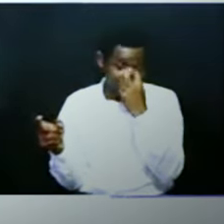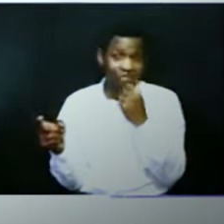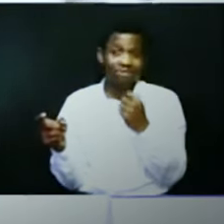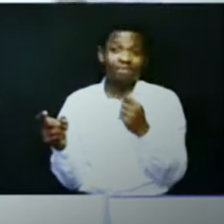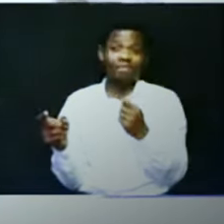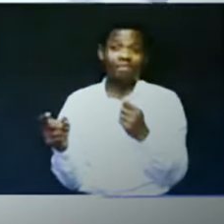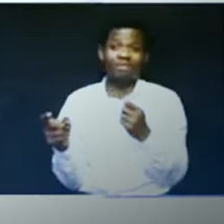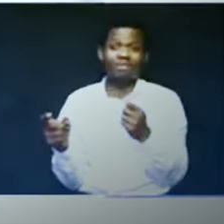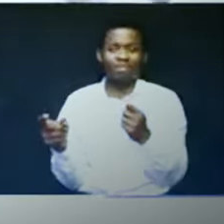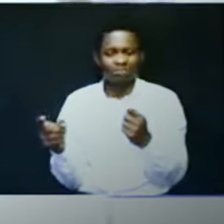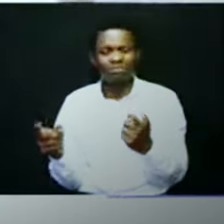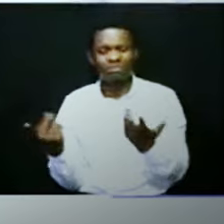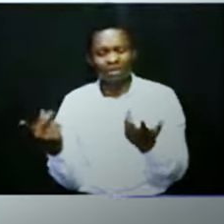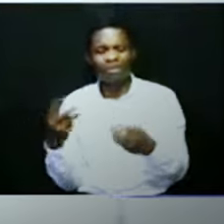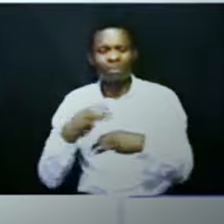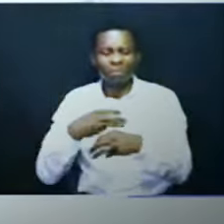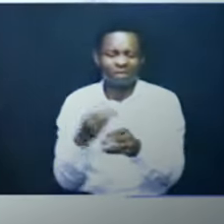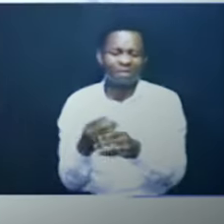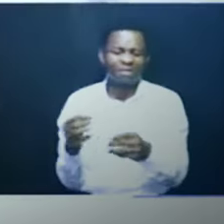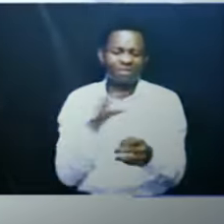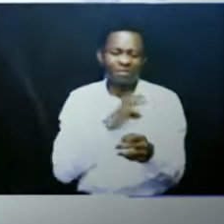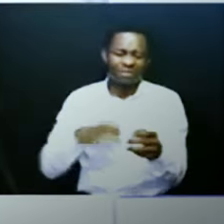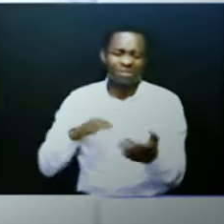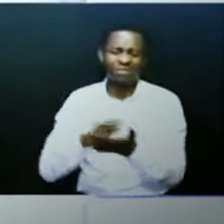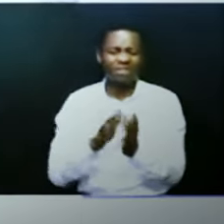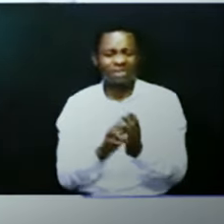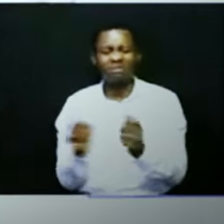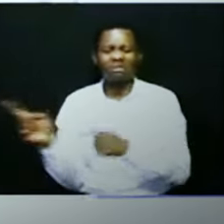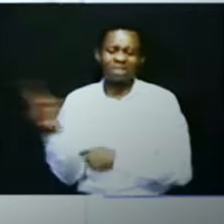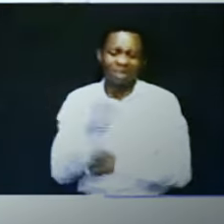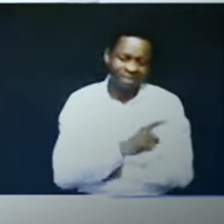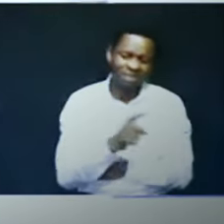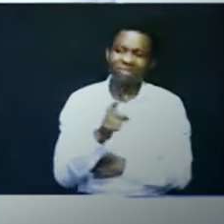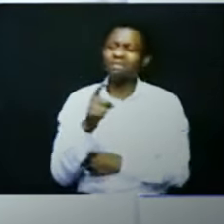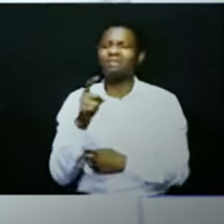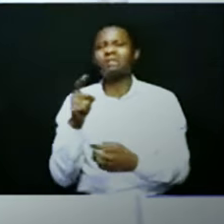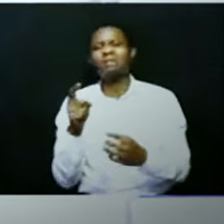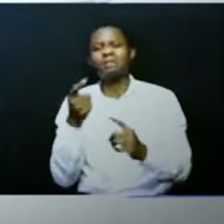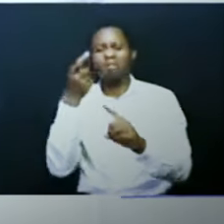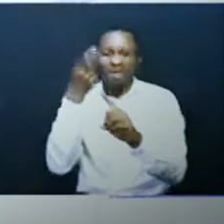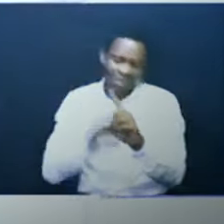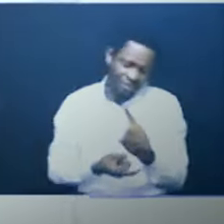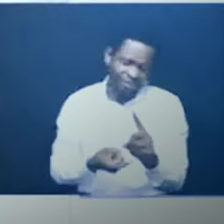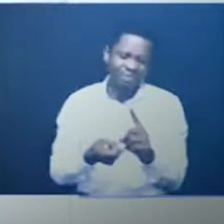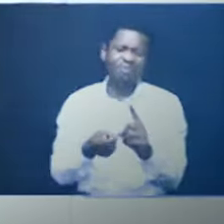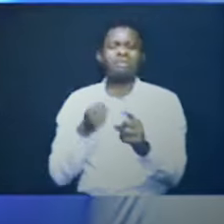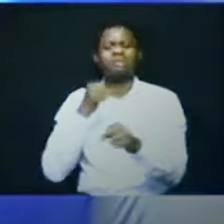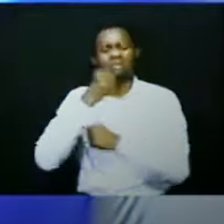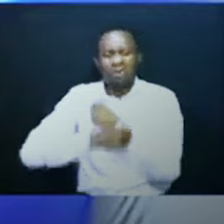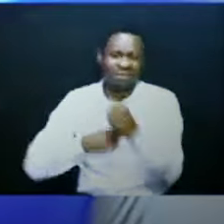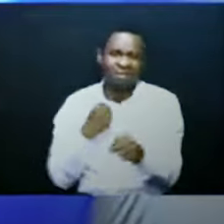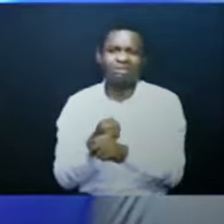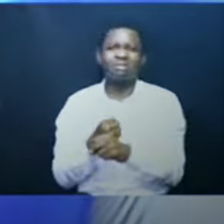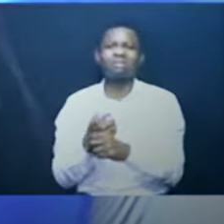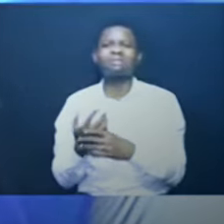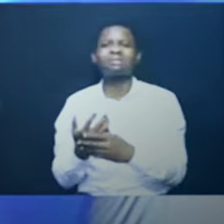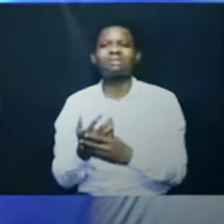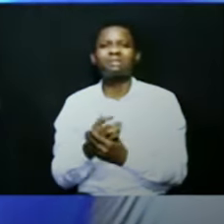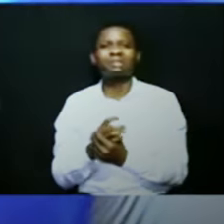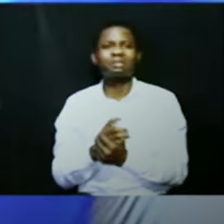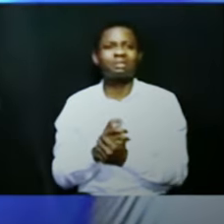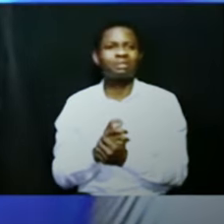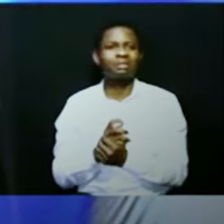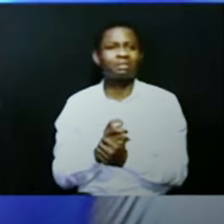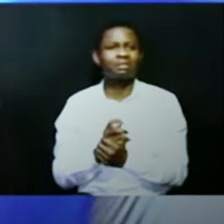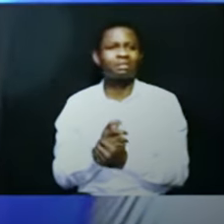te se enna ene mfie ene bosom ya hodo. If you don't take care and somebody sings a song like I feed you, I feel